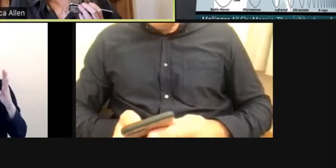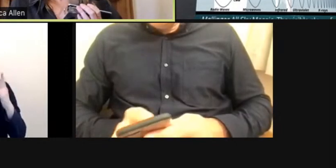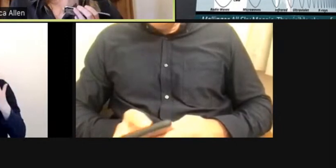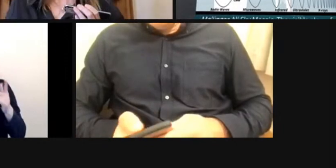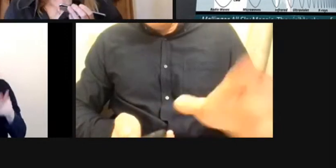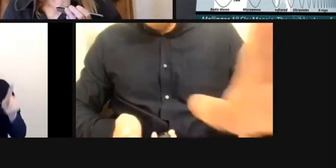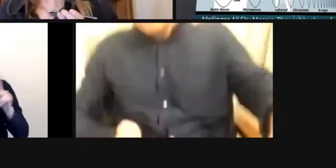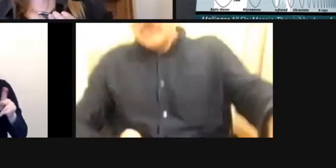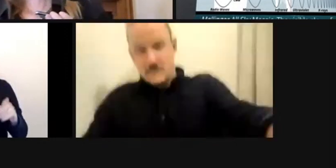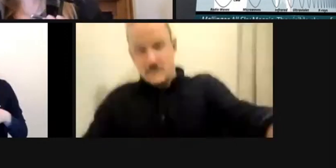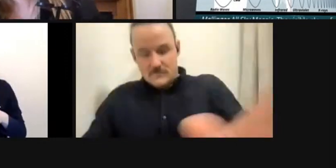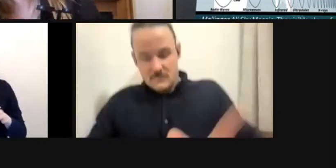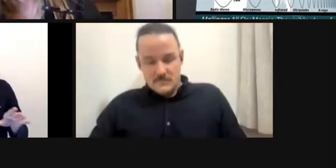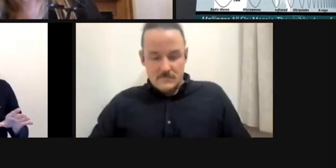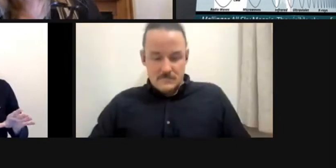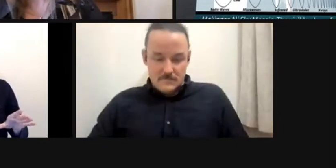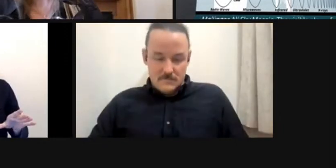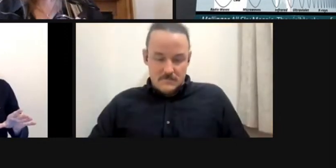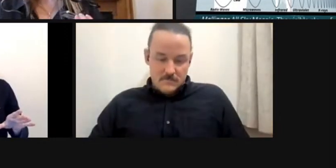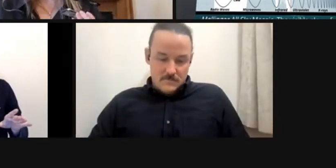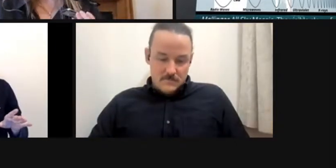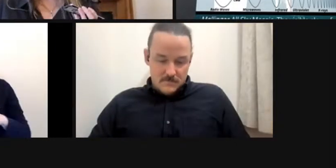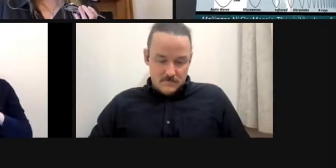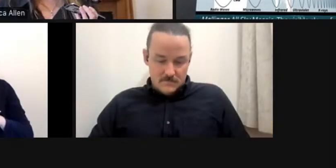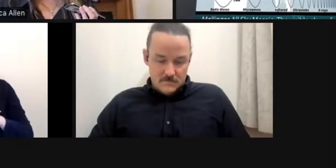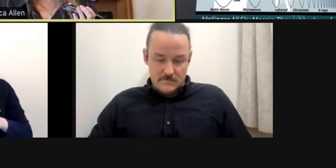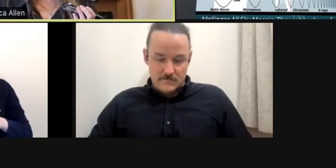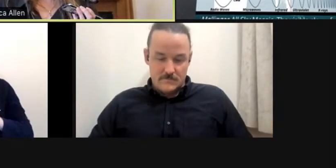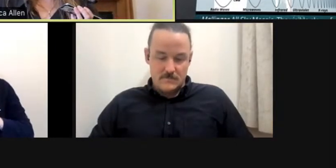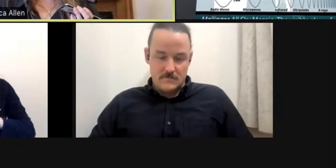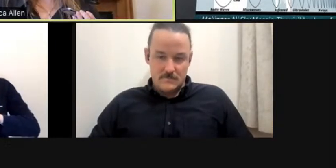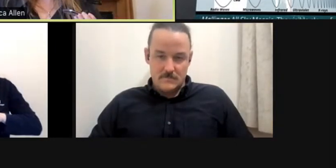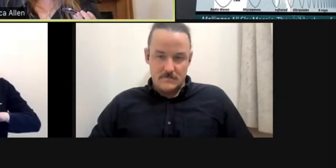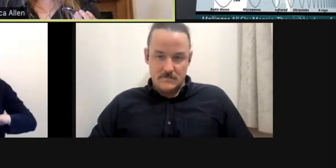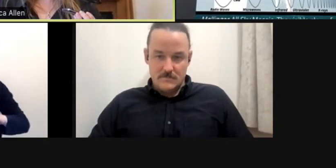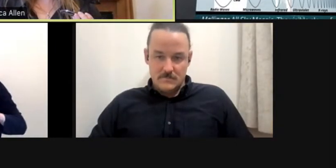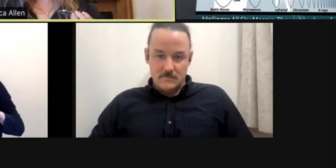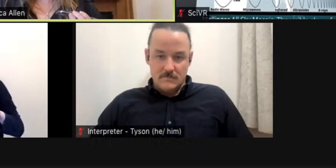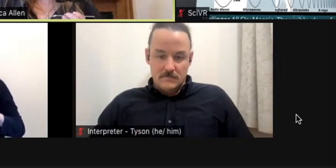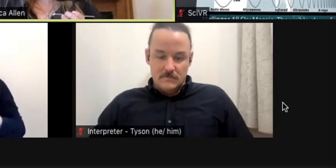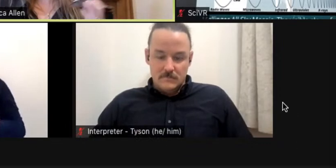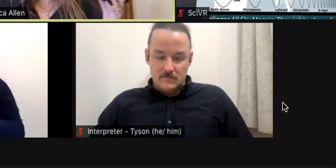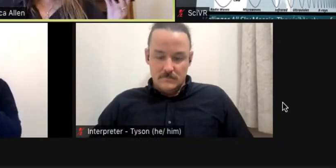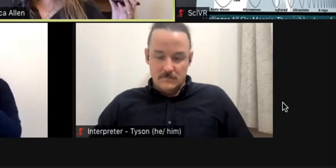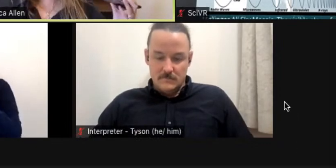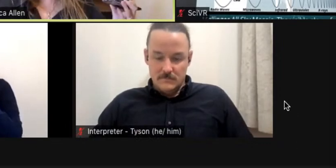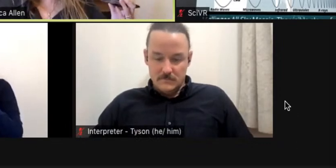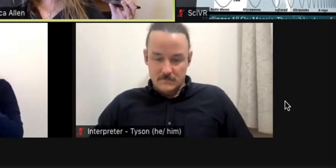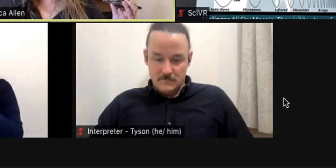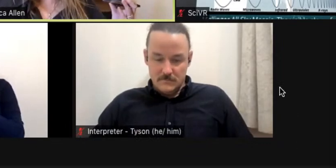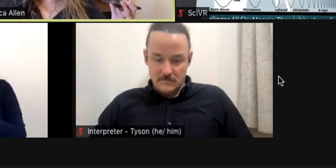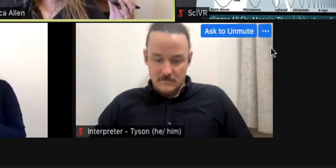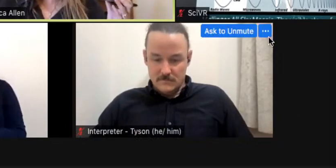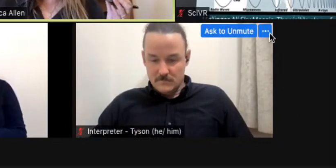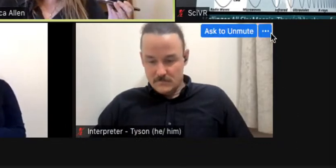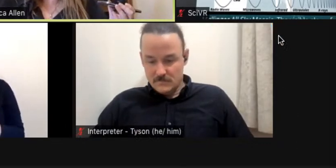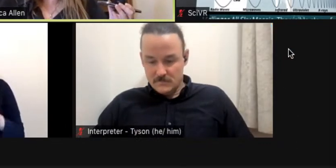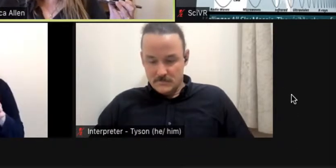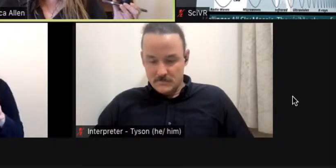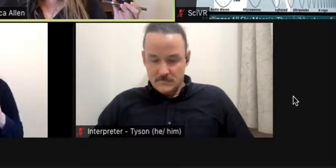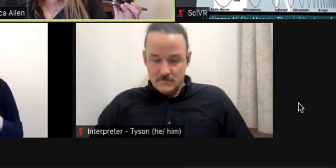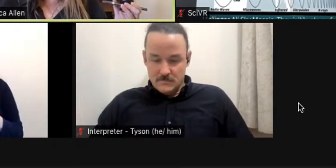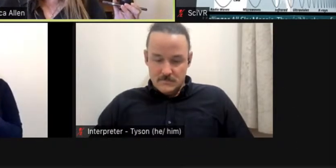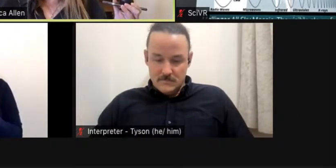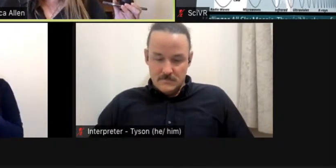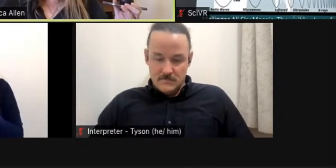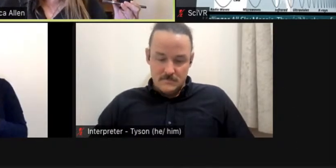let's, had to jump in there. All right. That's all right, you guys. Fantastic questions. Really appreciate it being interactive because we're so sad